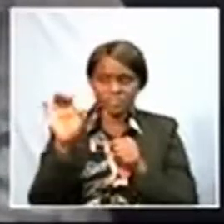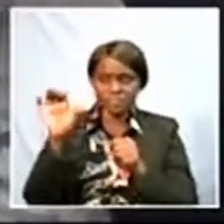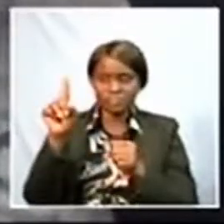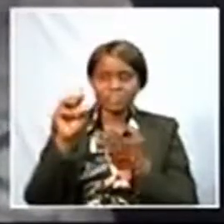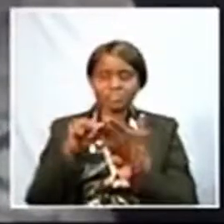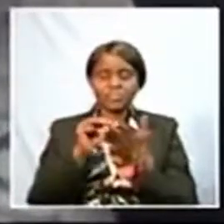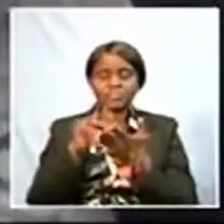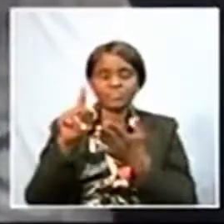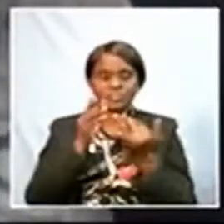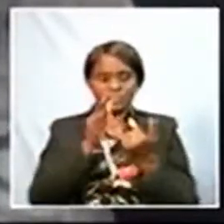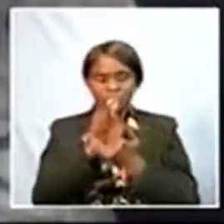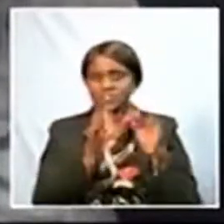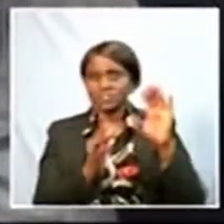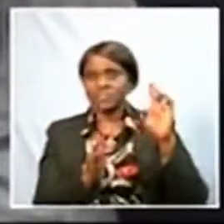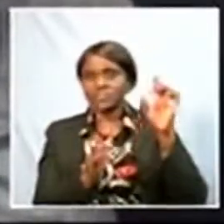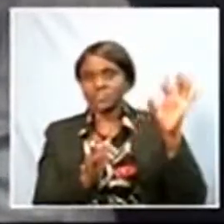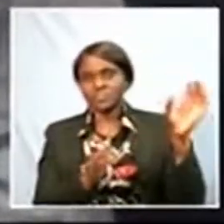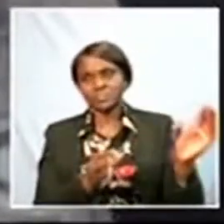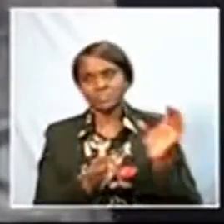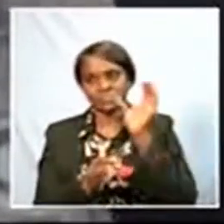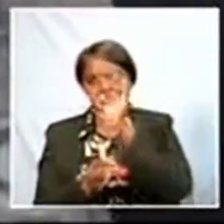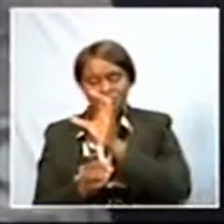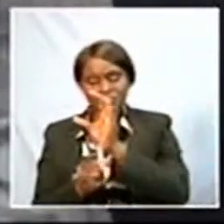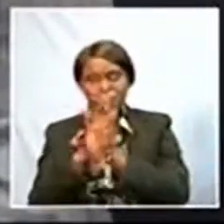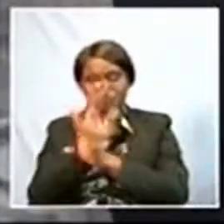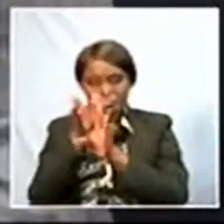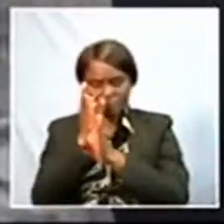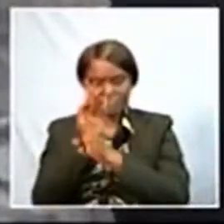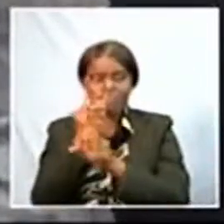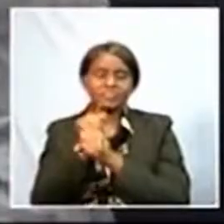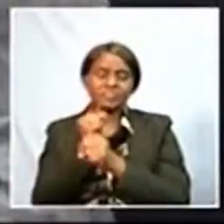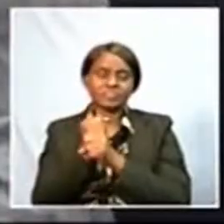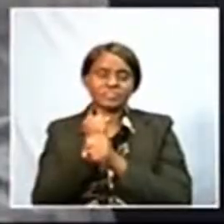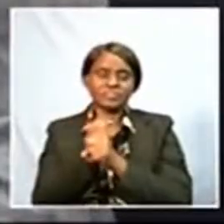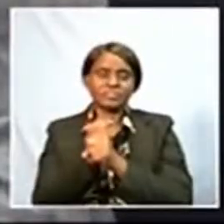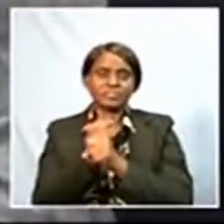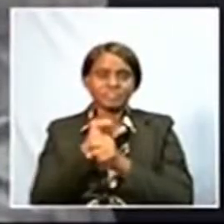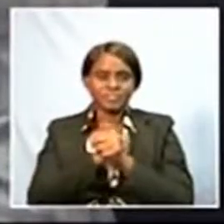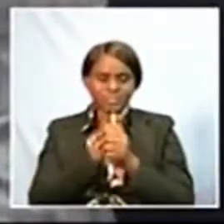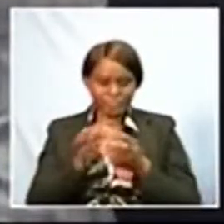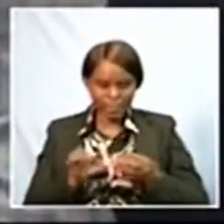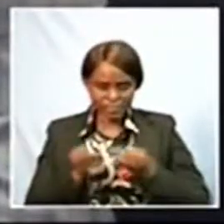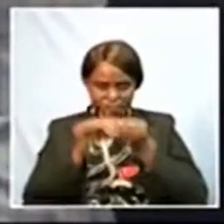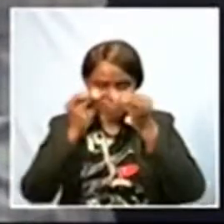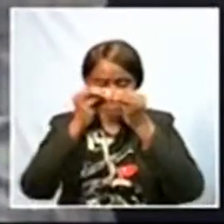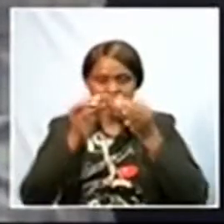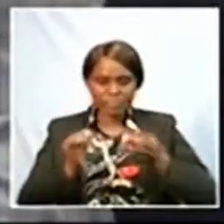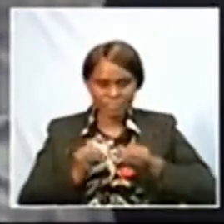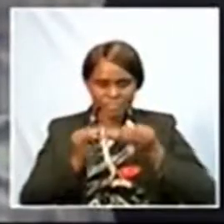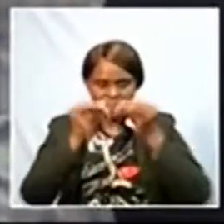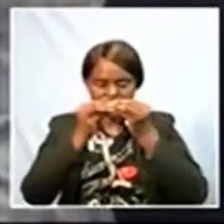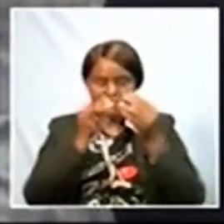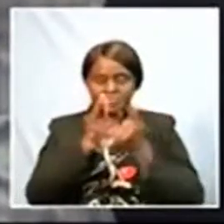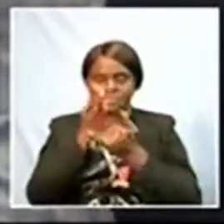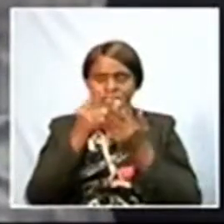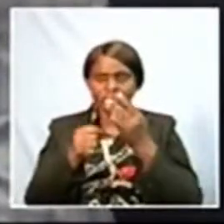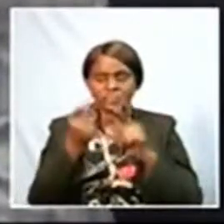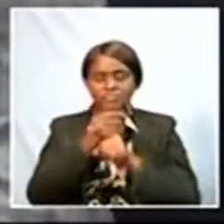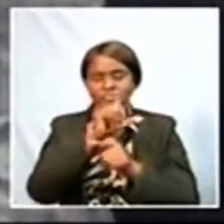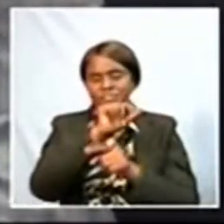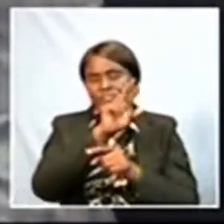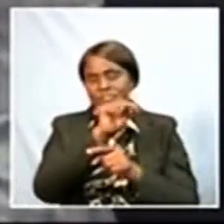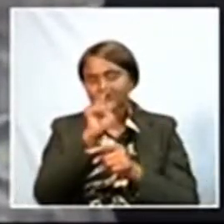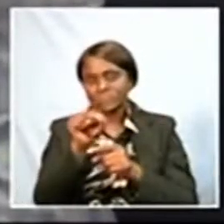kwacha through CDF to go towards the same function. So we've been accumulating these funds since